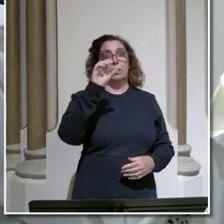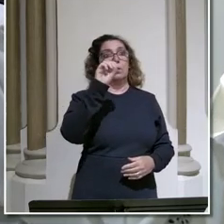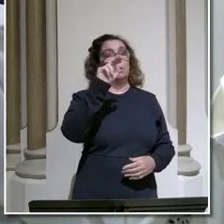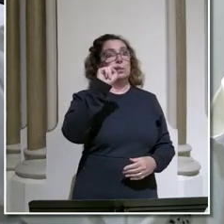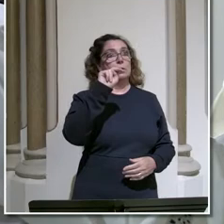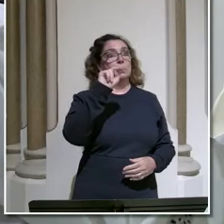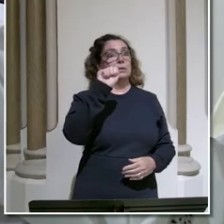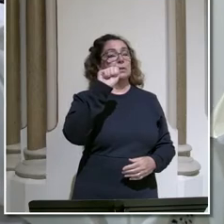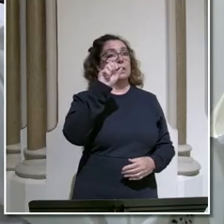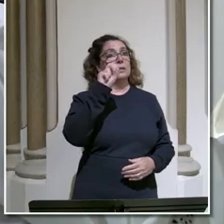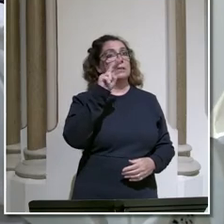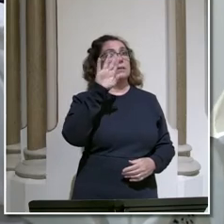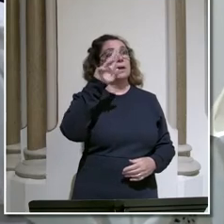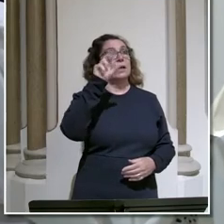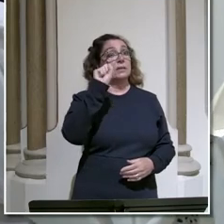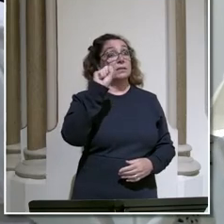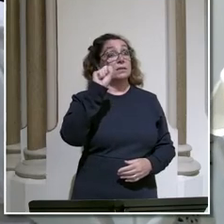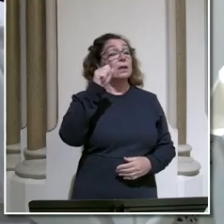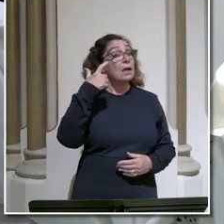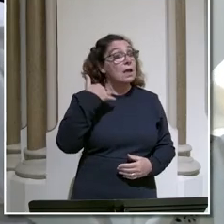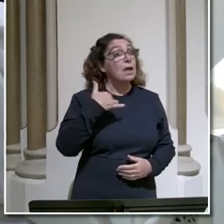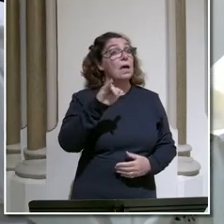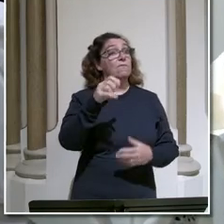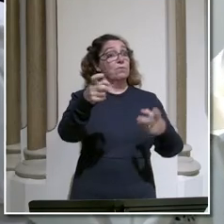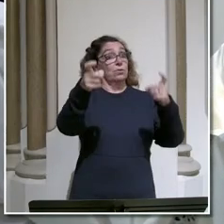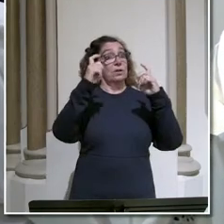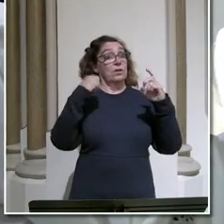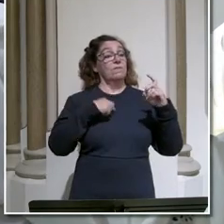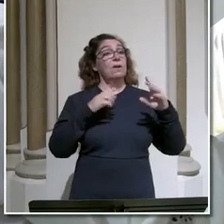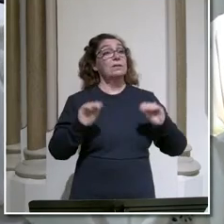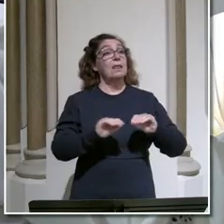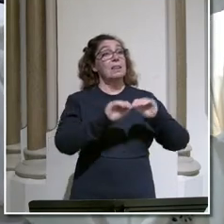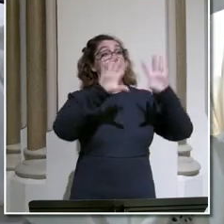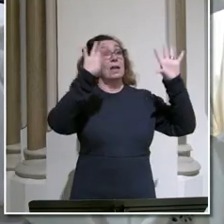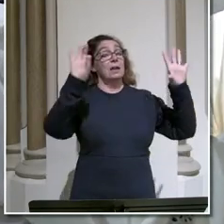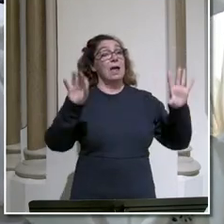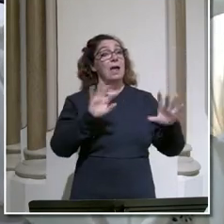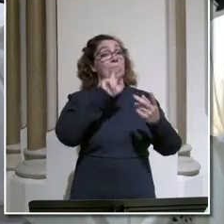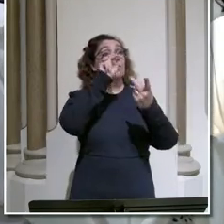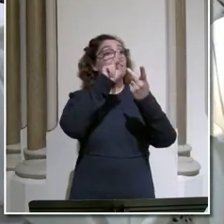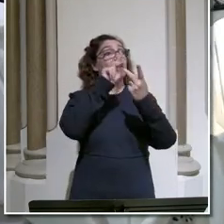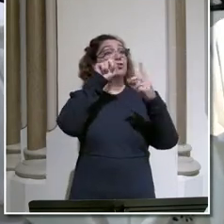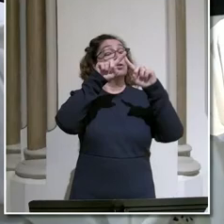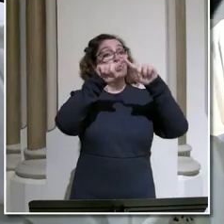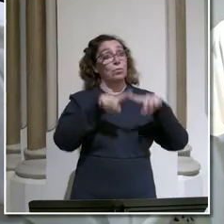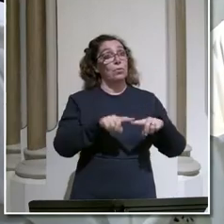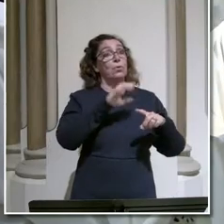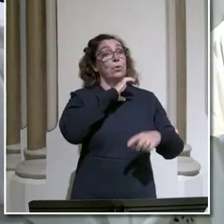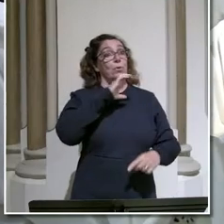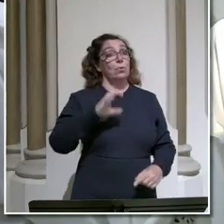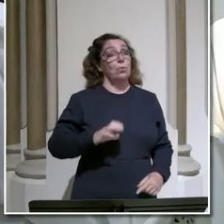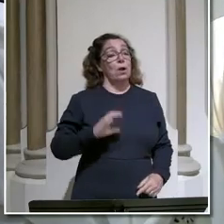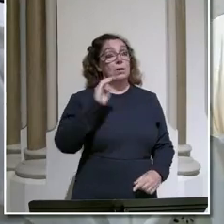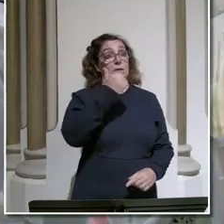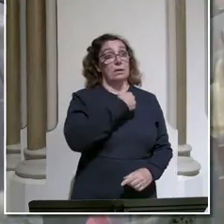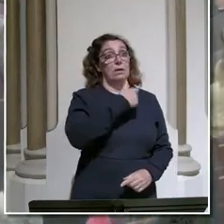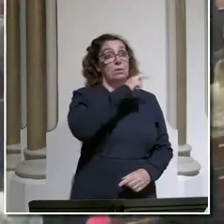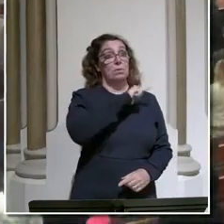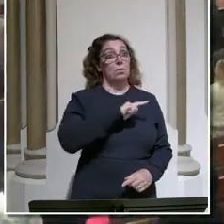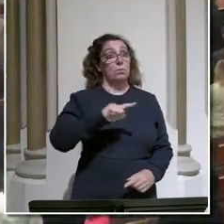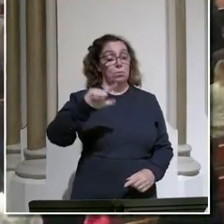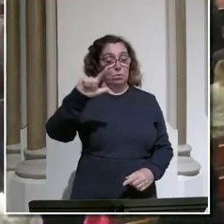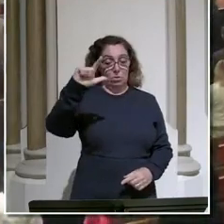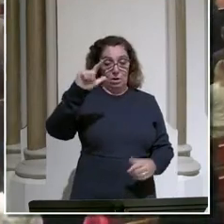sacrament ever give us life and protection through Christ our Lord.